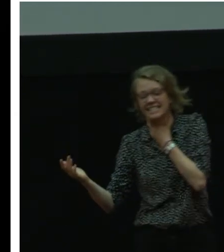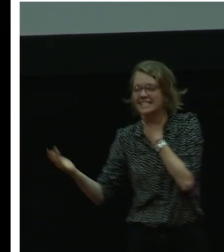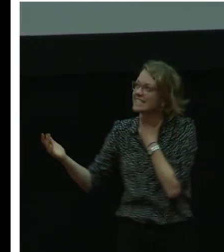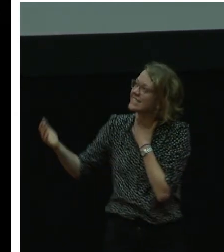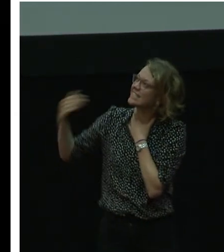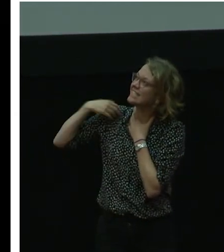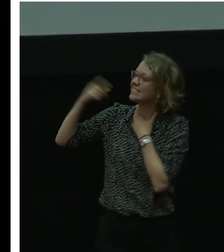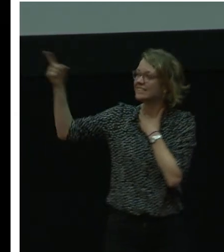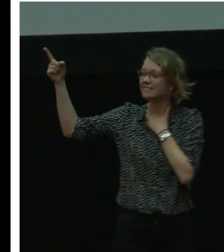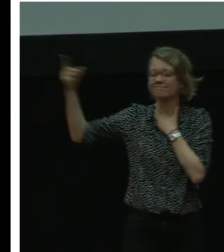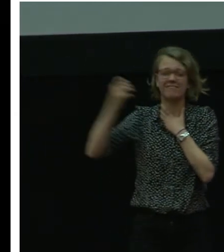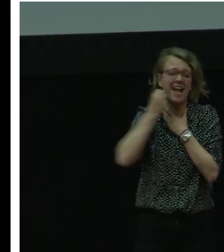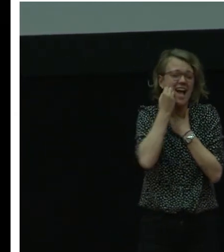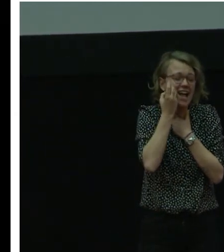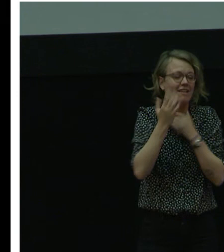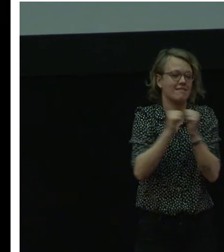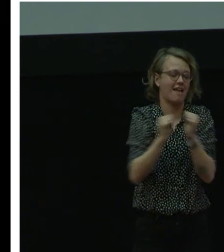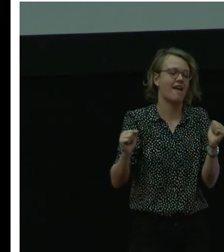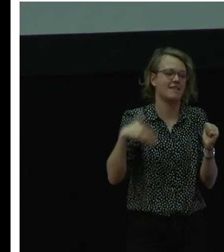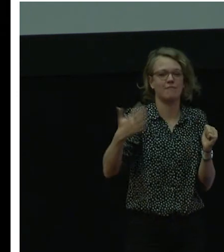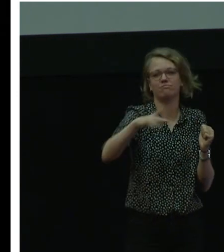Well, okay.